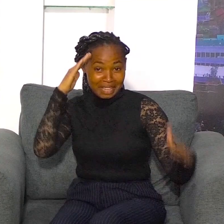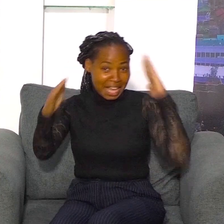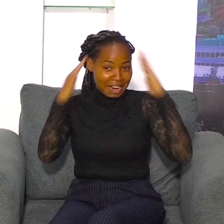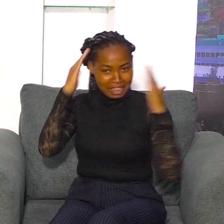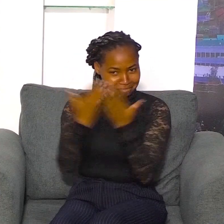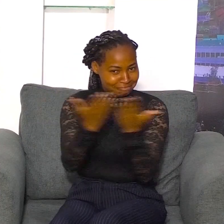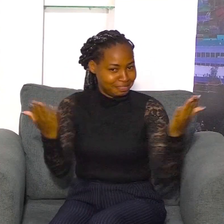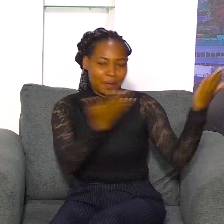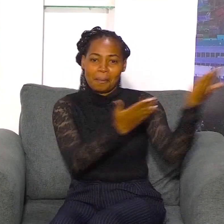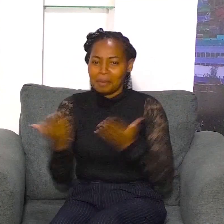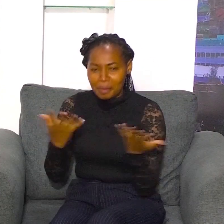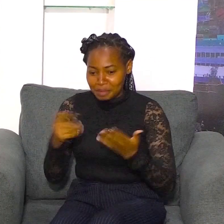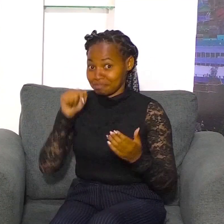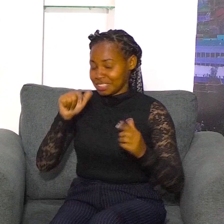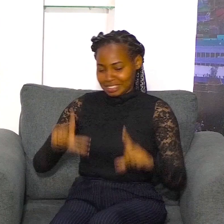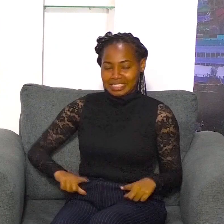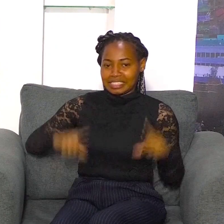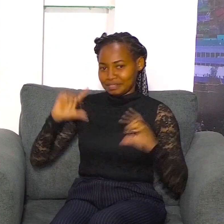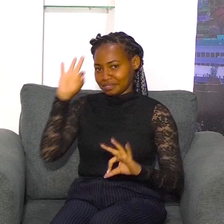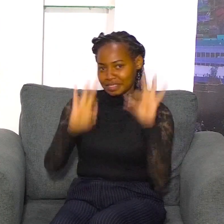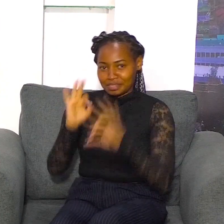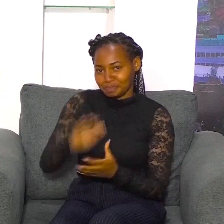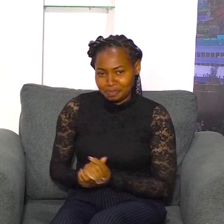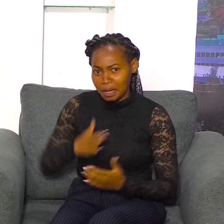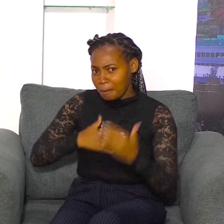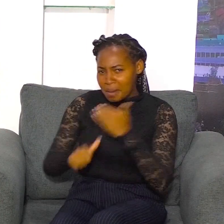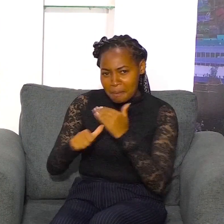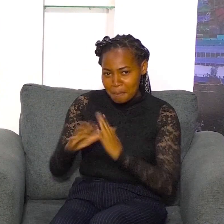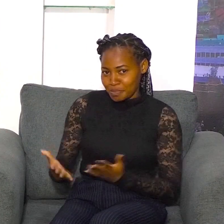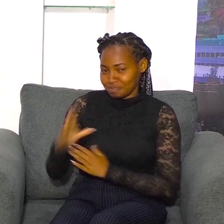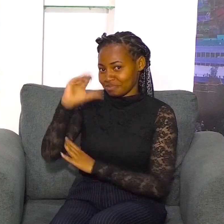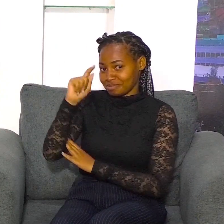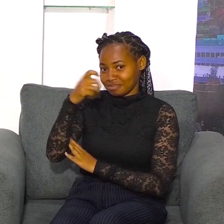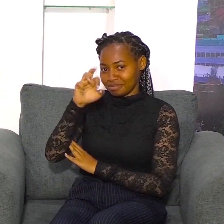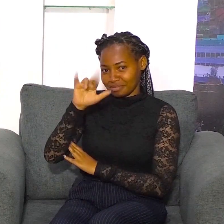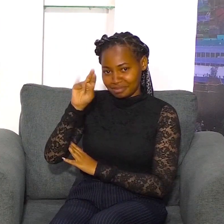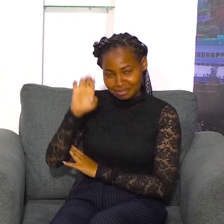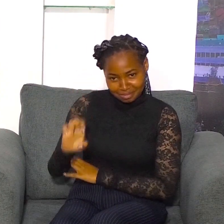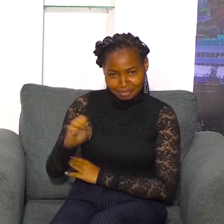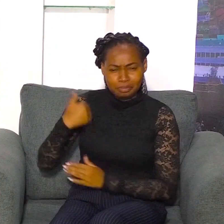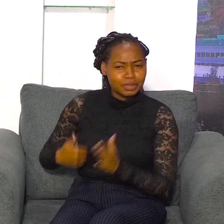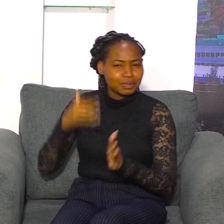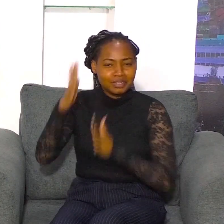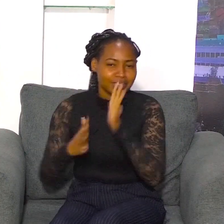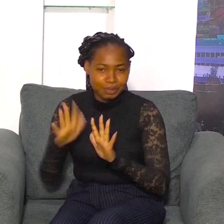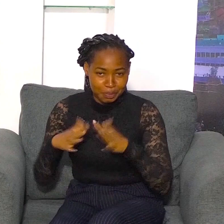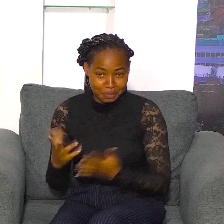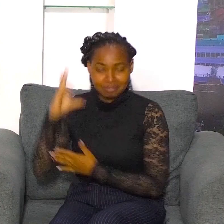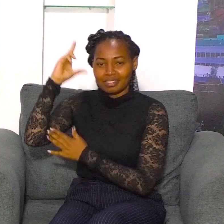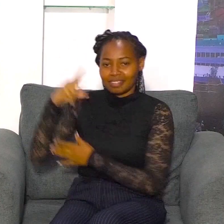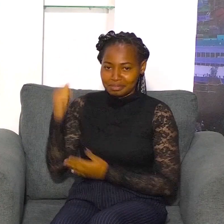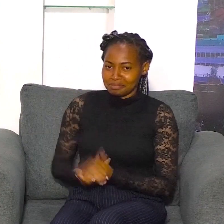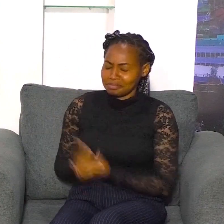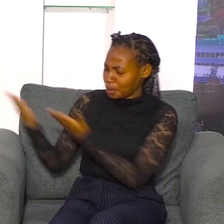Hello, viewers, and welcome to the Lifestyle Show. You are with me, your host, Catherine Ngovi, and that is